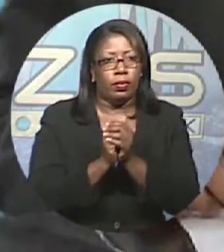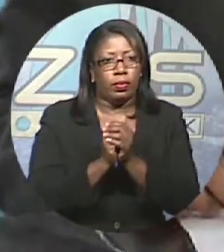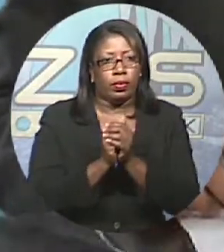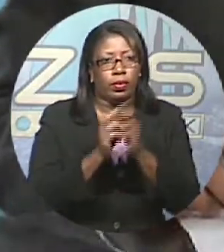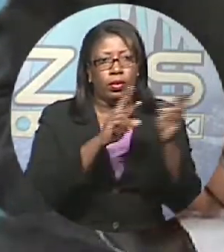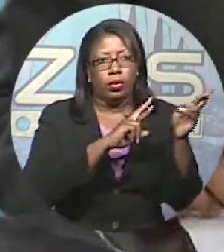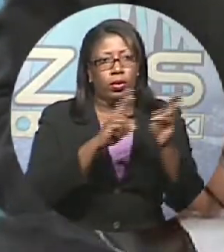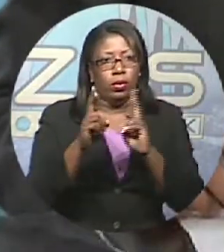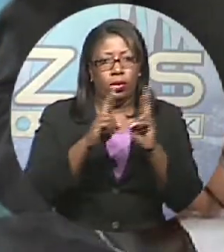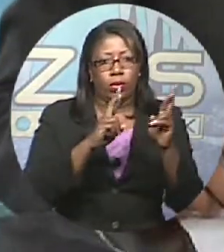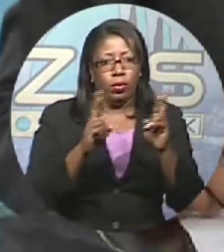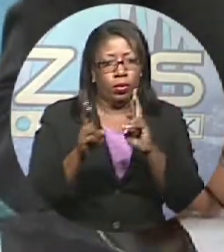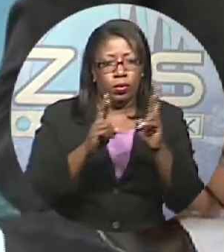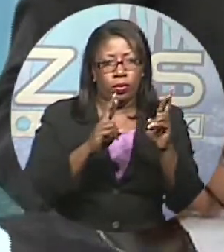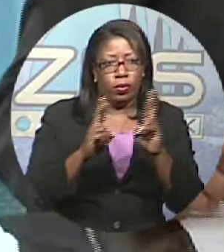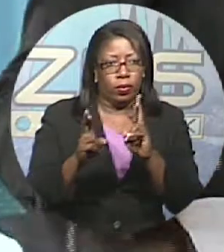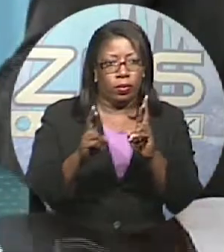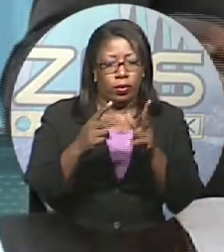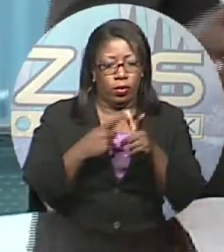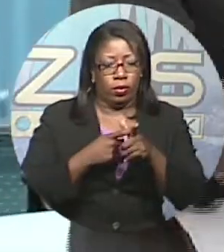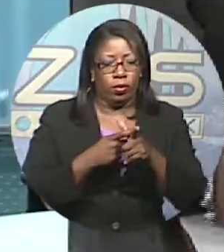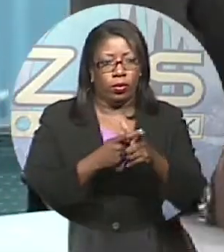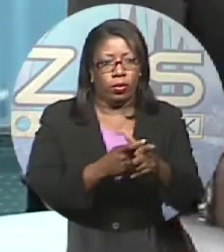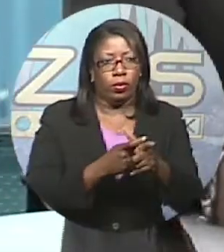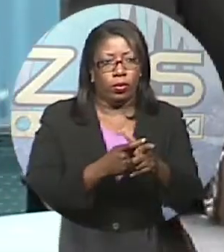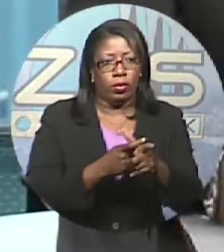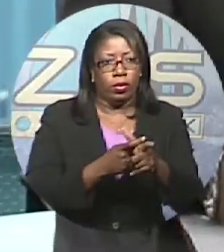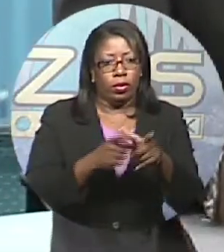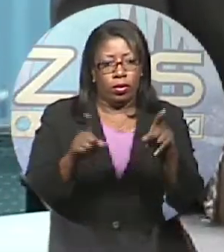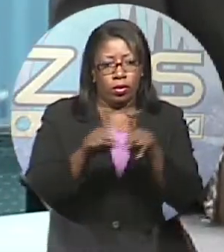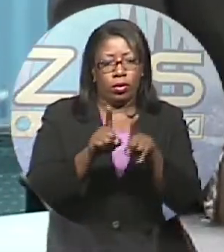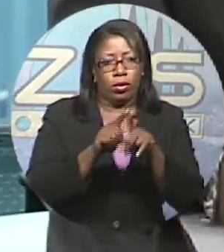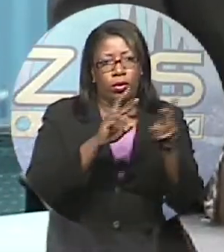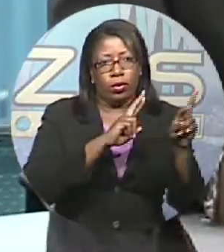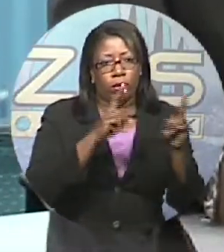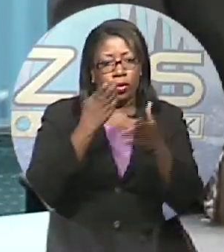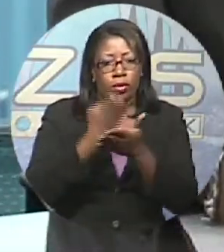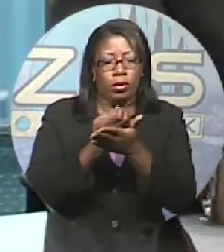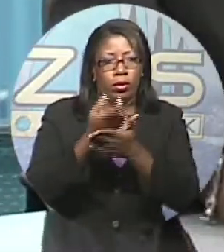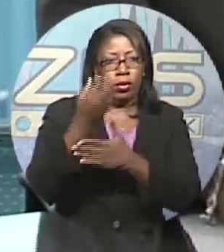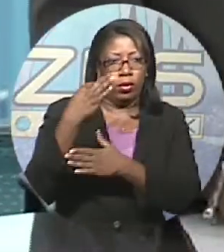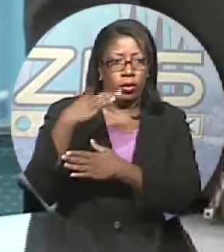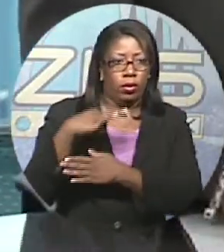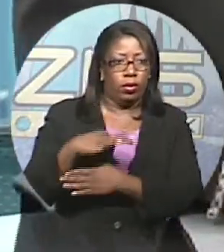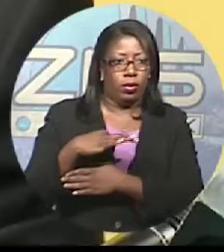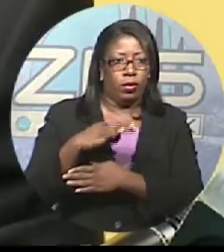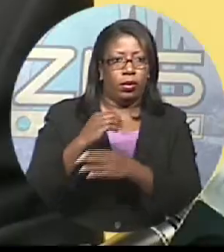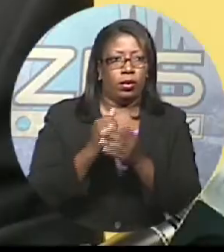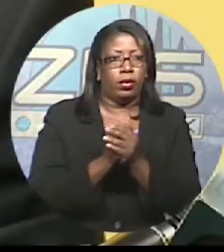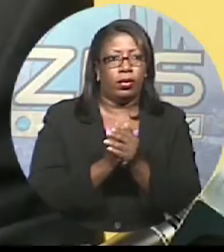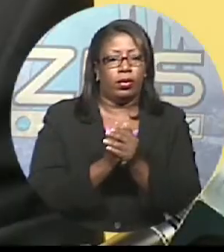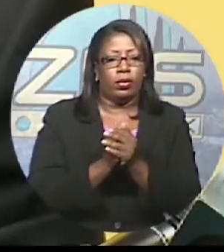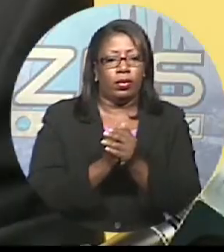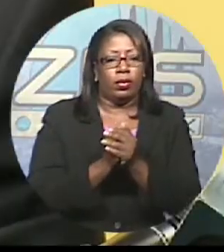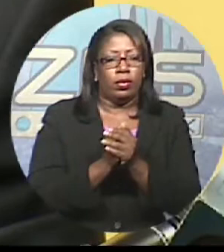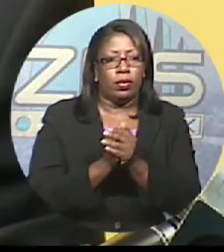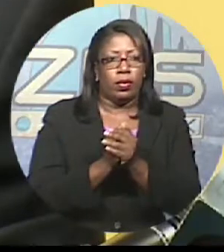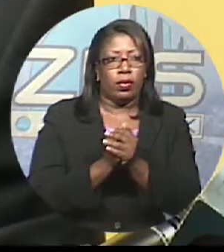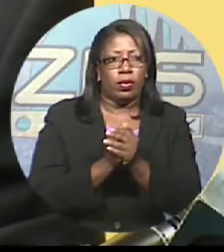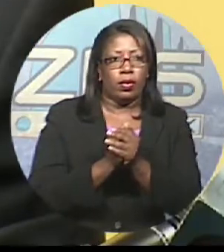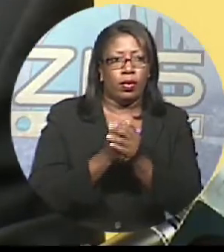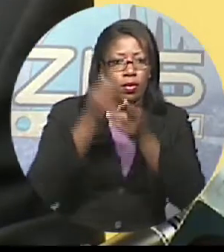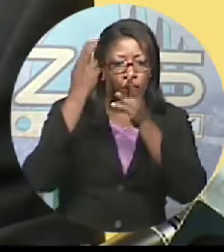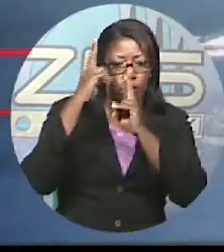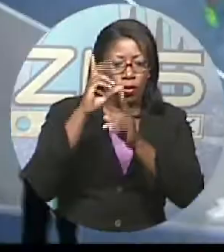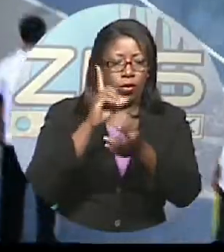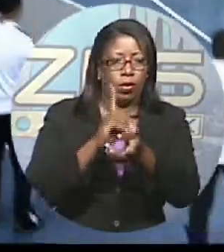they're getting ready to burn up the track. And as our Jared Higgs tells us, there will also be some economic benefits. Minister of Youth, Sports and Culture, the